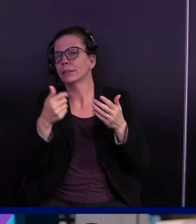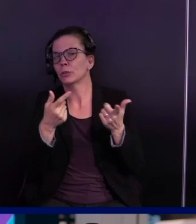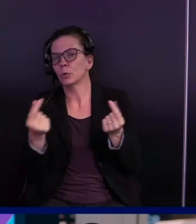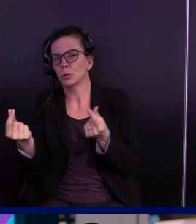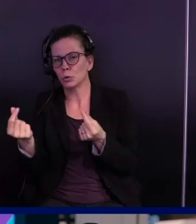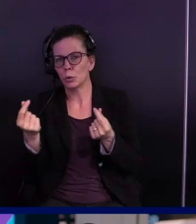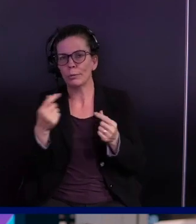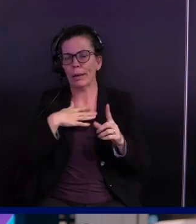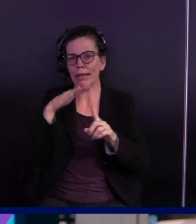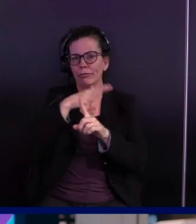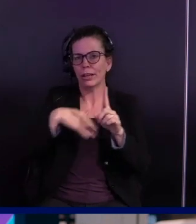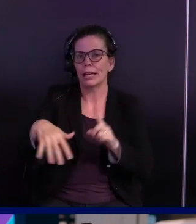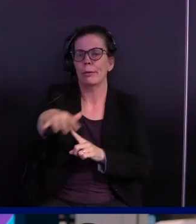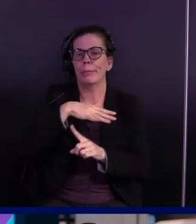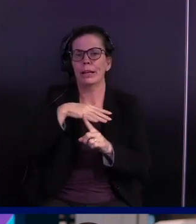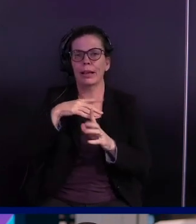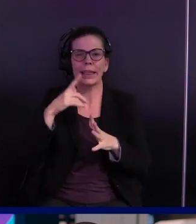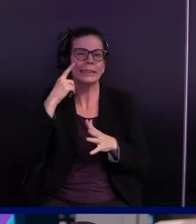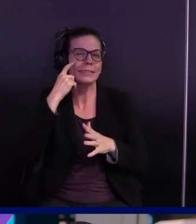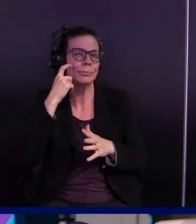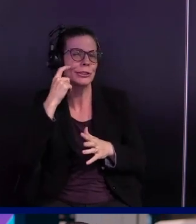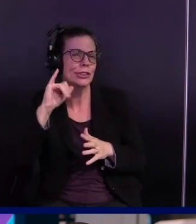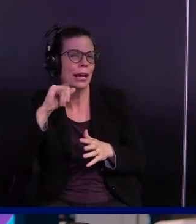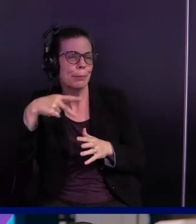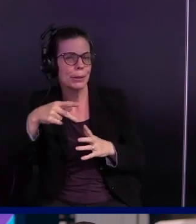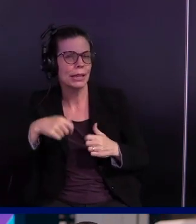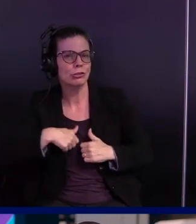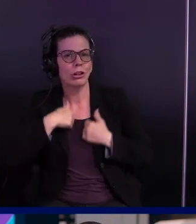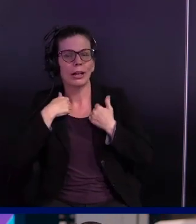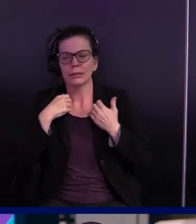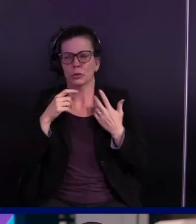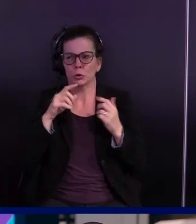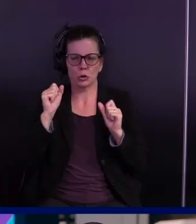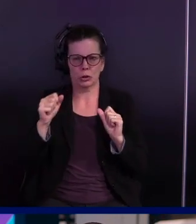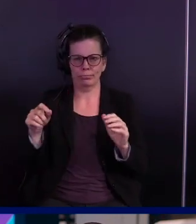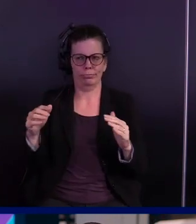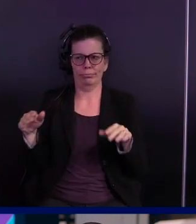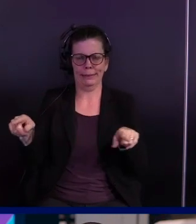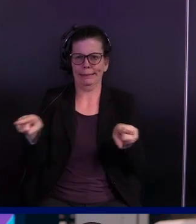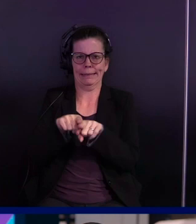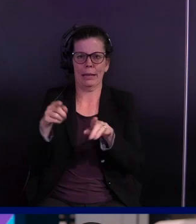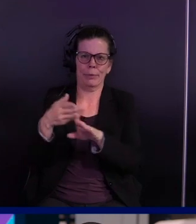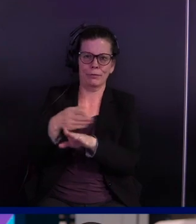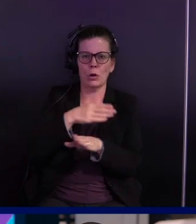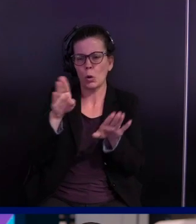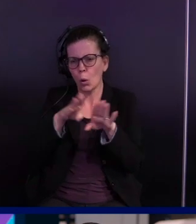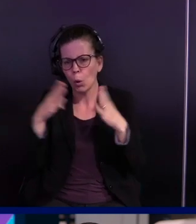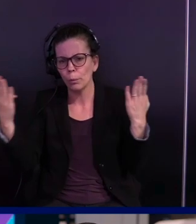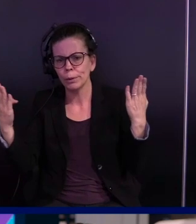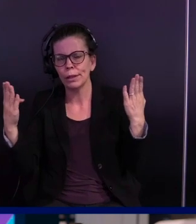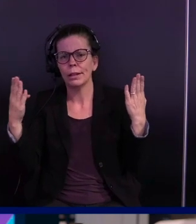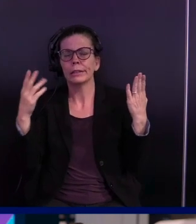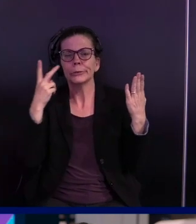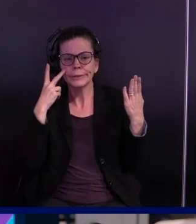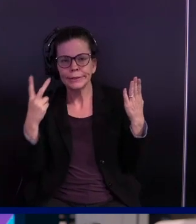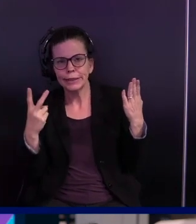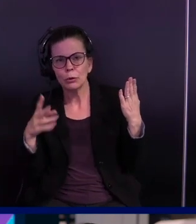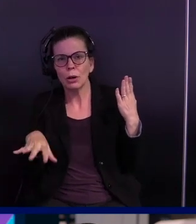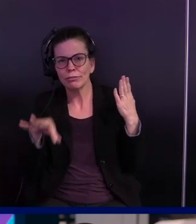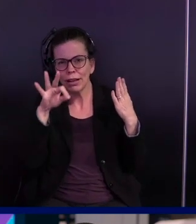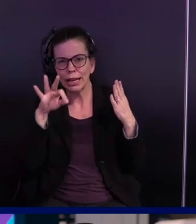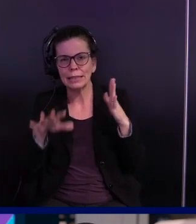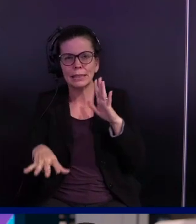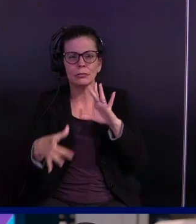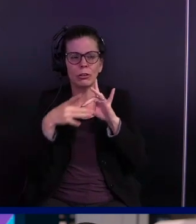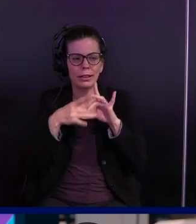my environment? Like as a suspicious IP address, you can always, like, same as before, open it, start seeing findings associated with